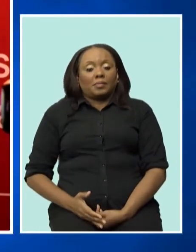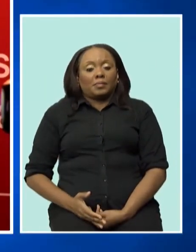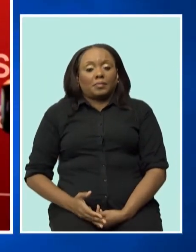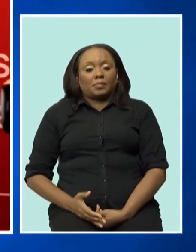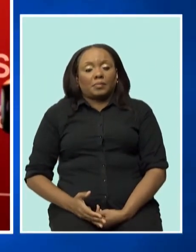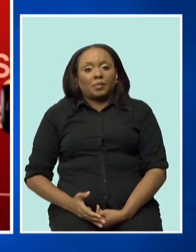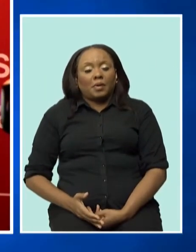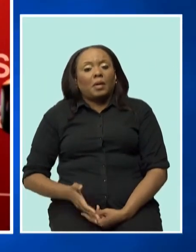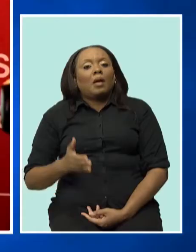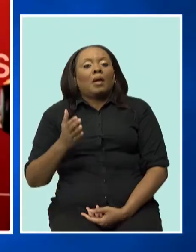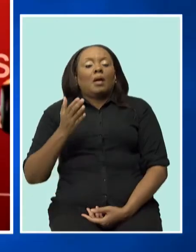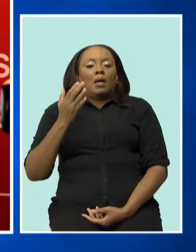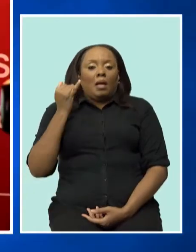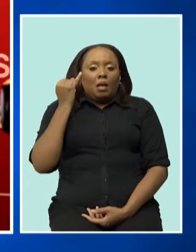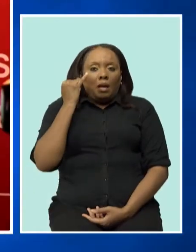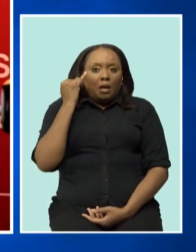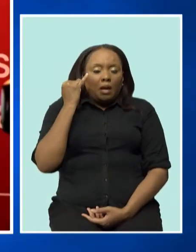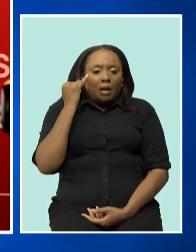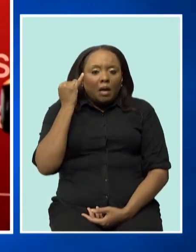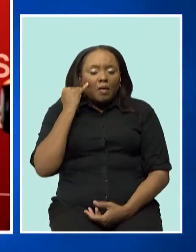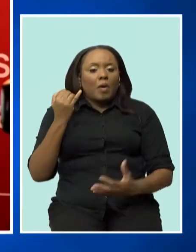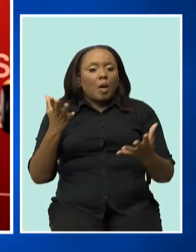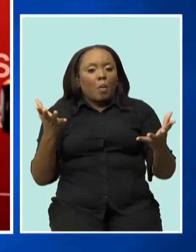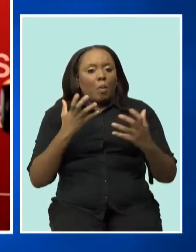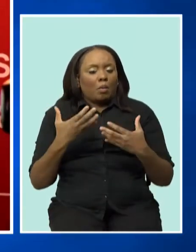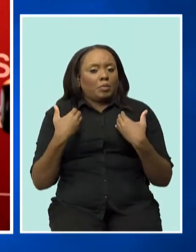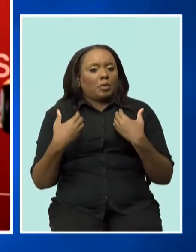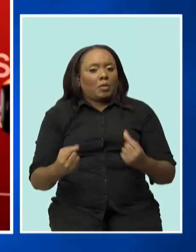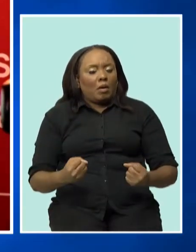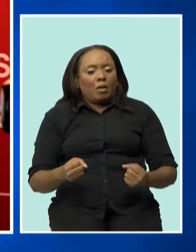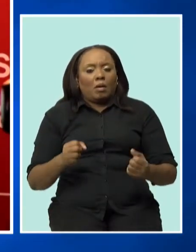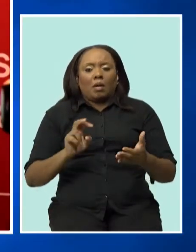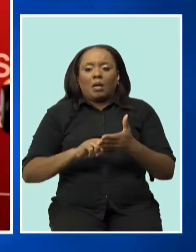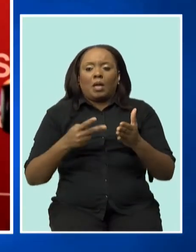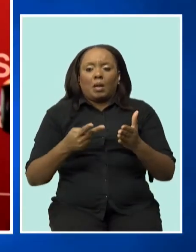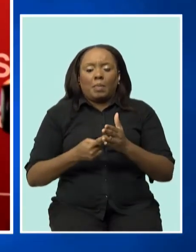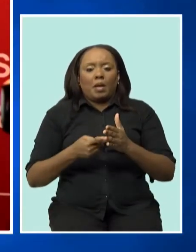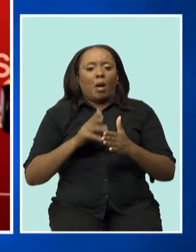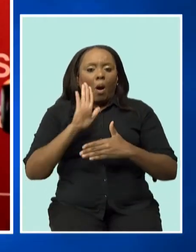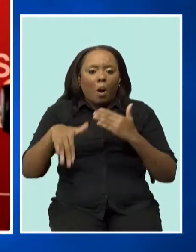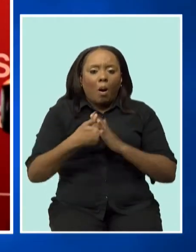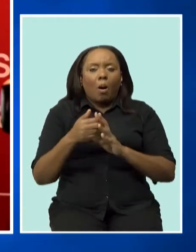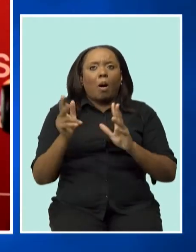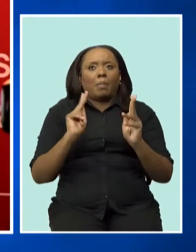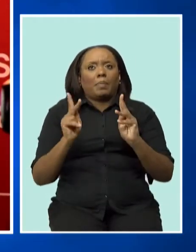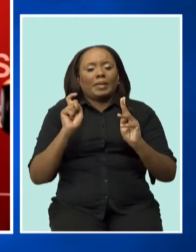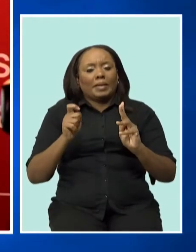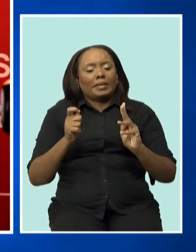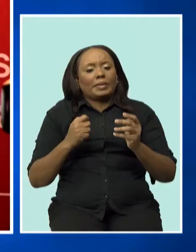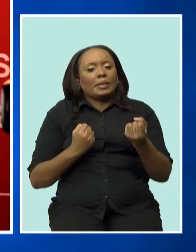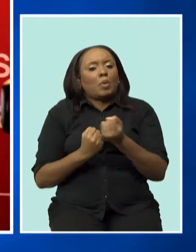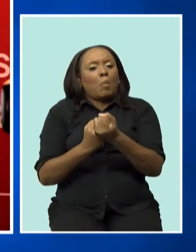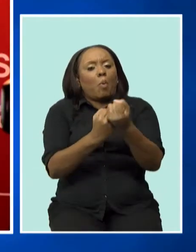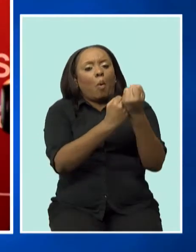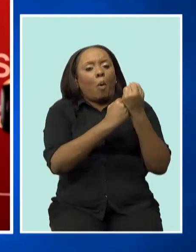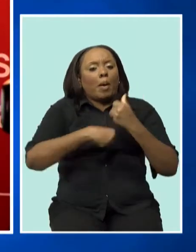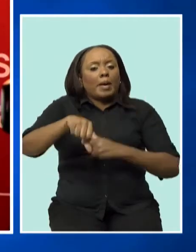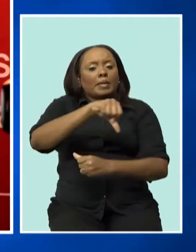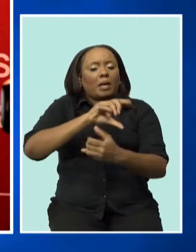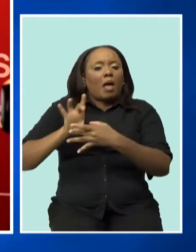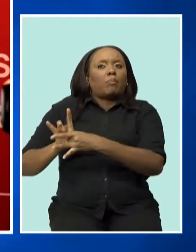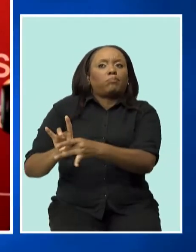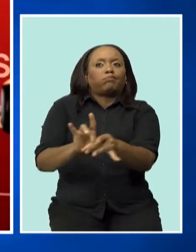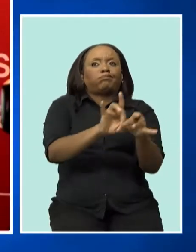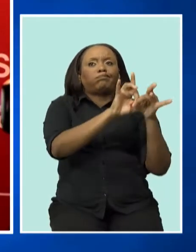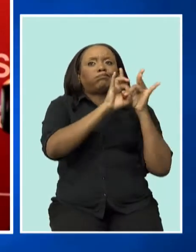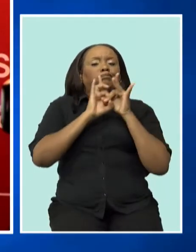And all of us have a duty to uplift everyone and to make our society a better place in which